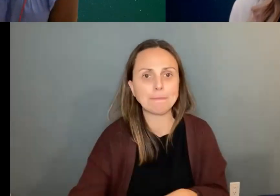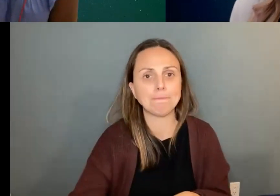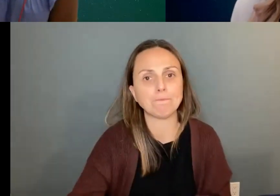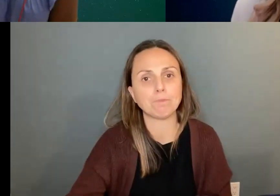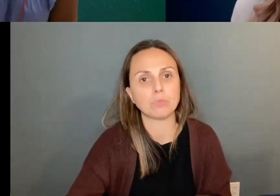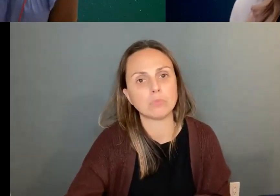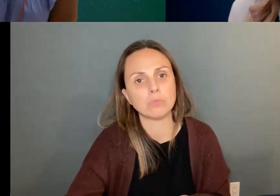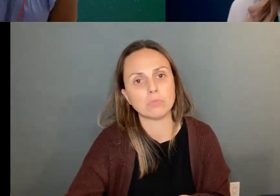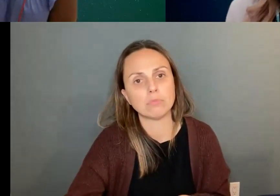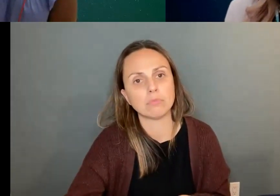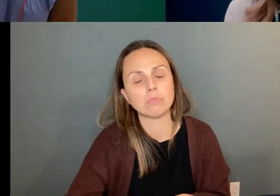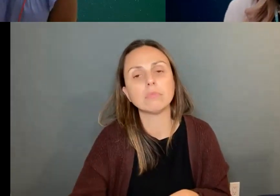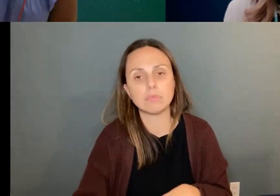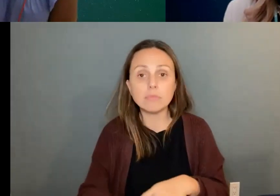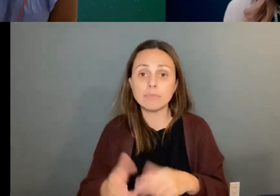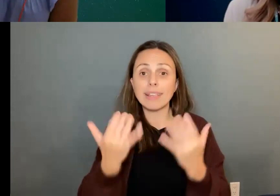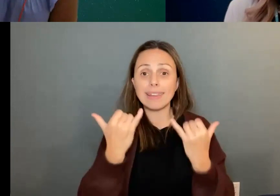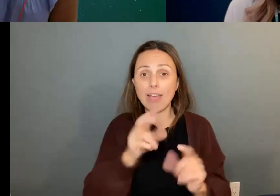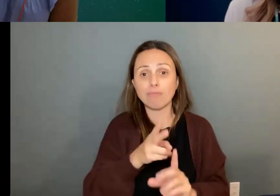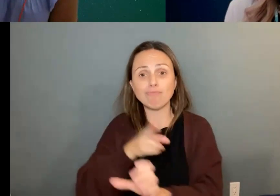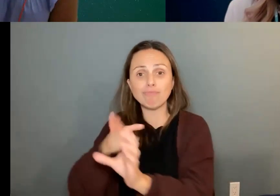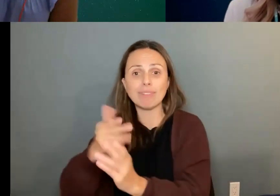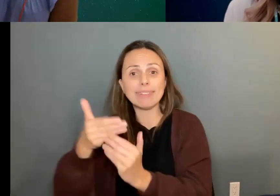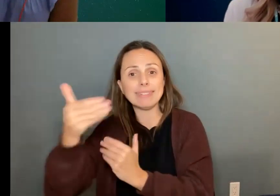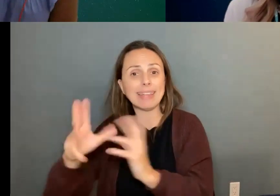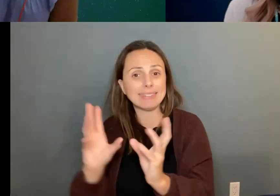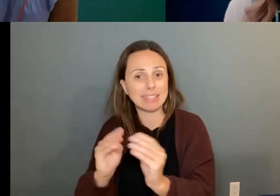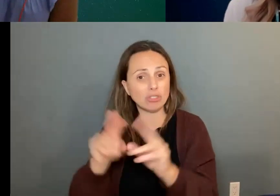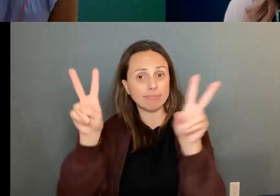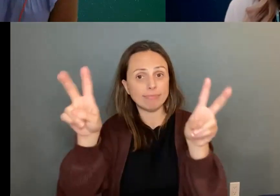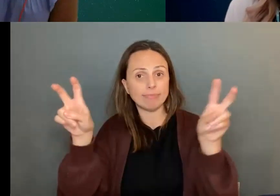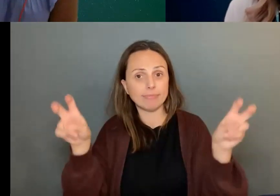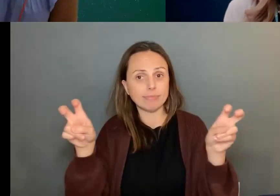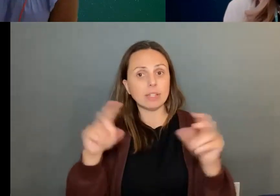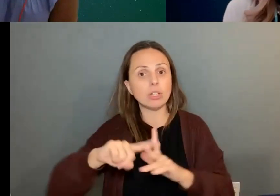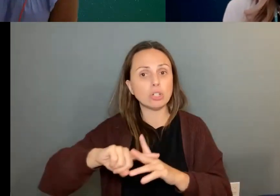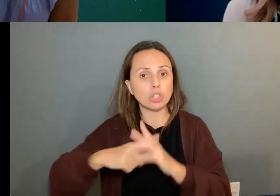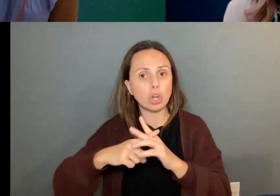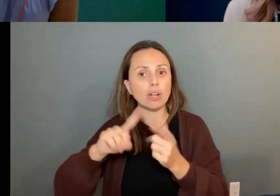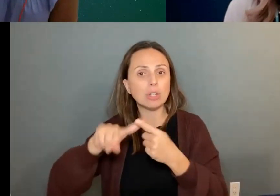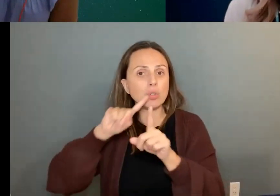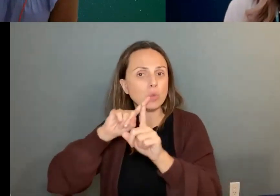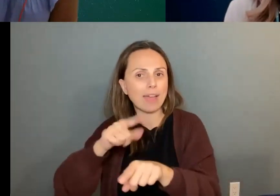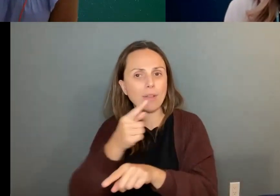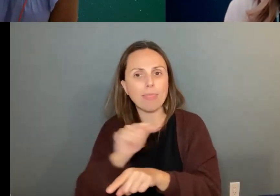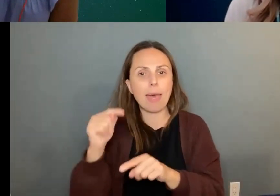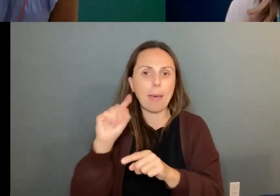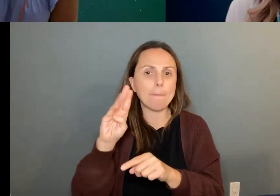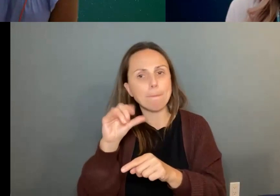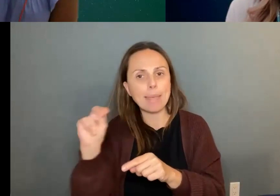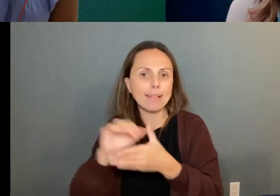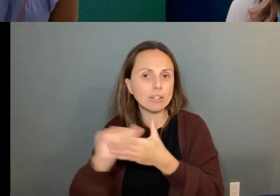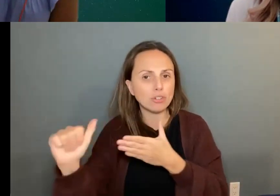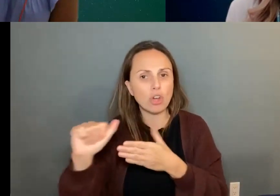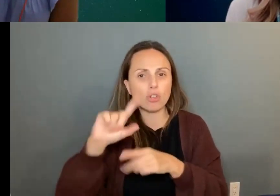and we'll invite you to join our next session, which is entitled Starting to Answer the $1 billion